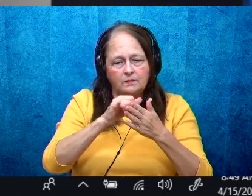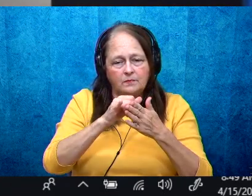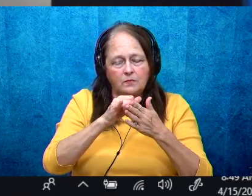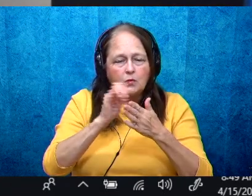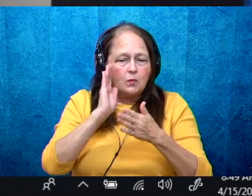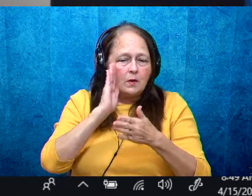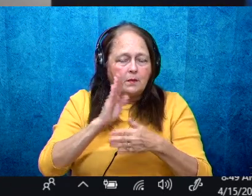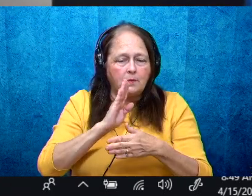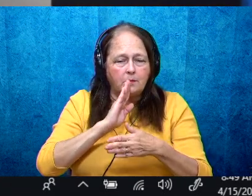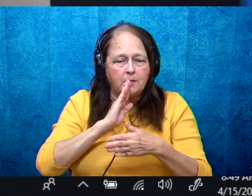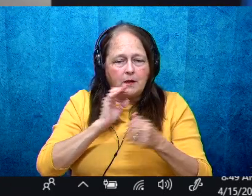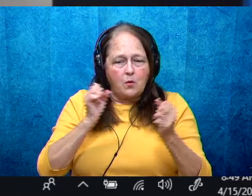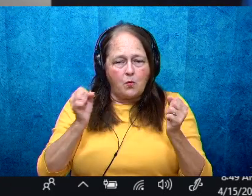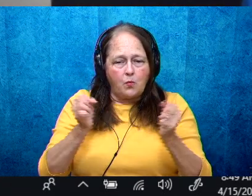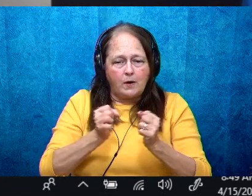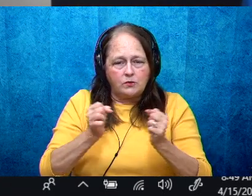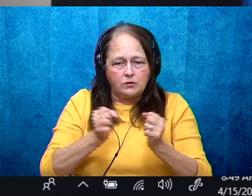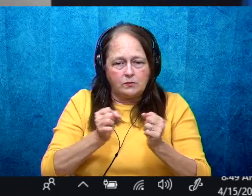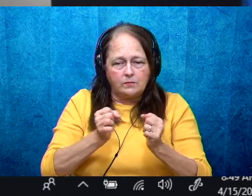is going to be winter.